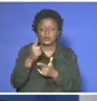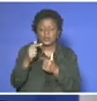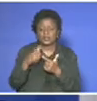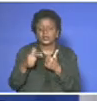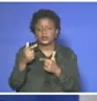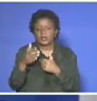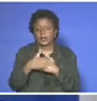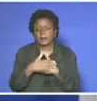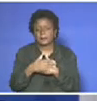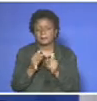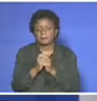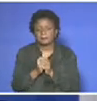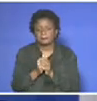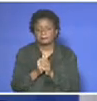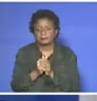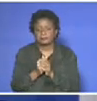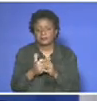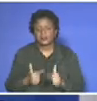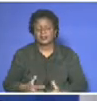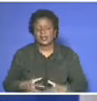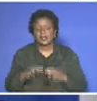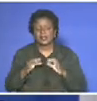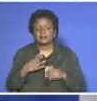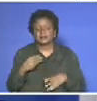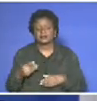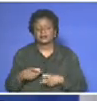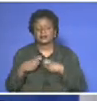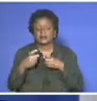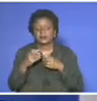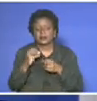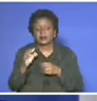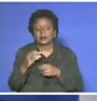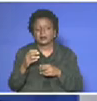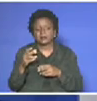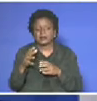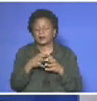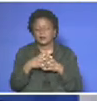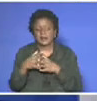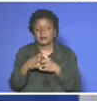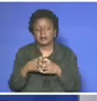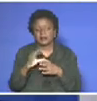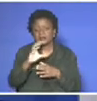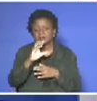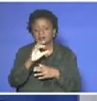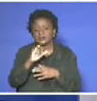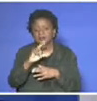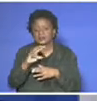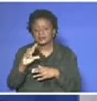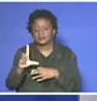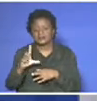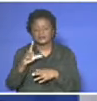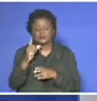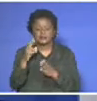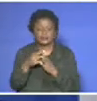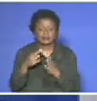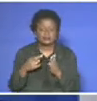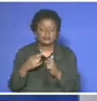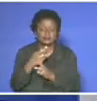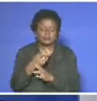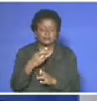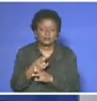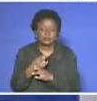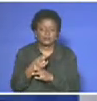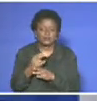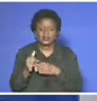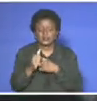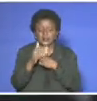Well, the life and contributions of American civil rights pioneer Dr. Martin Luther King Jr. will be the topic of a lecture series to be aired